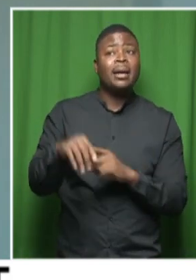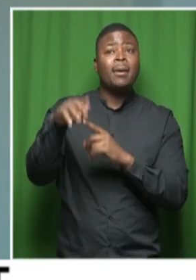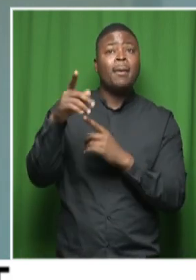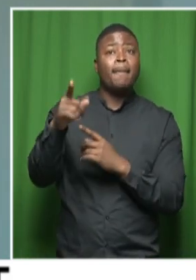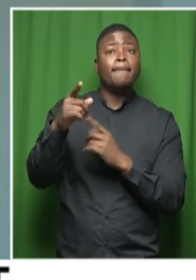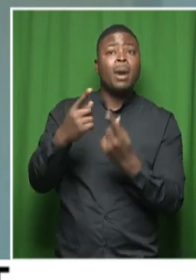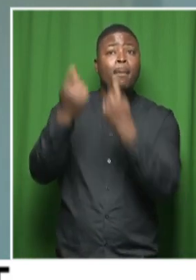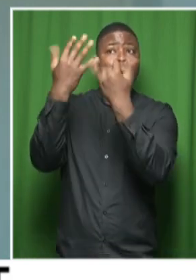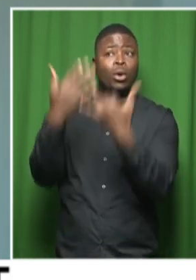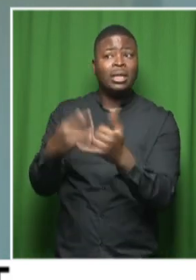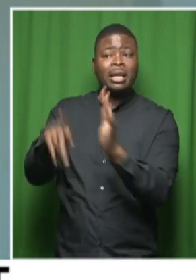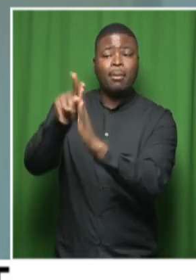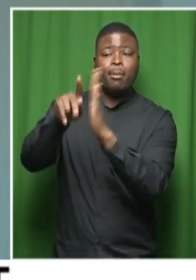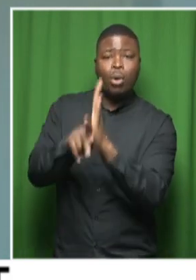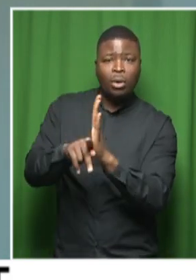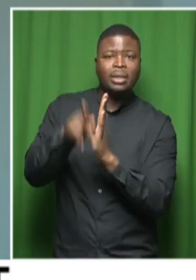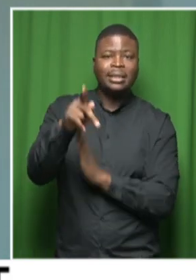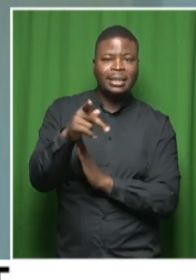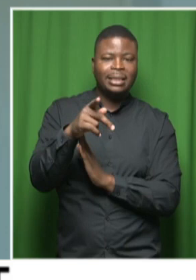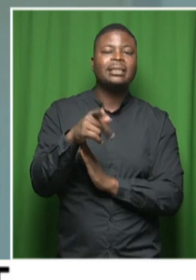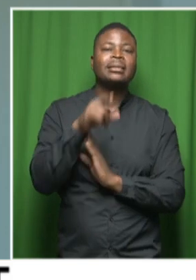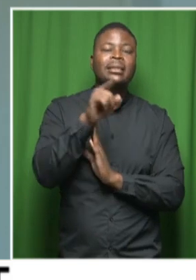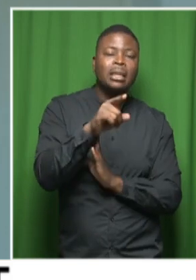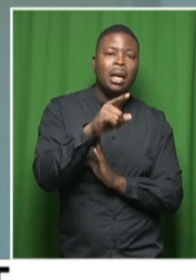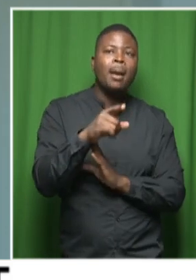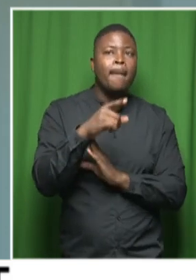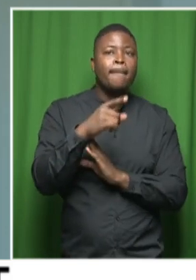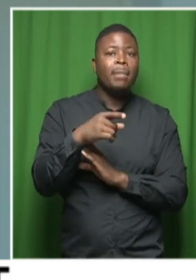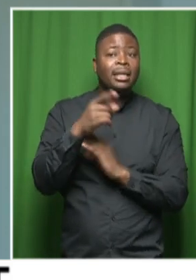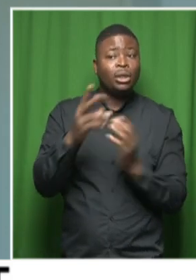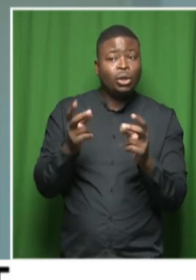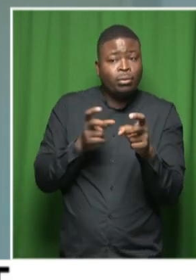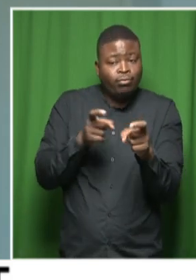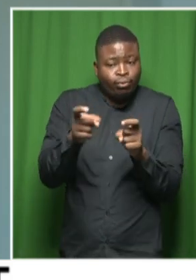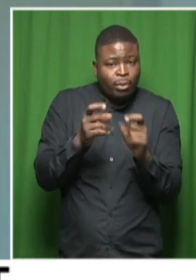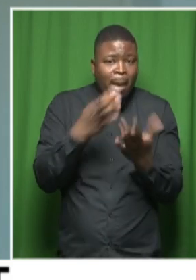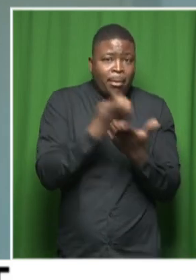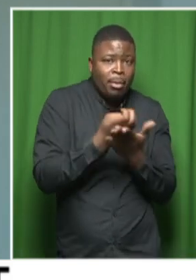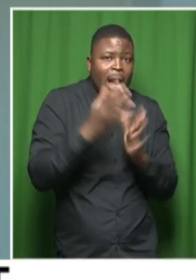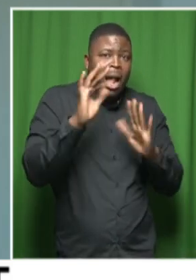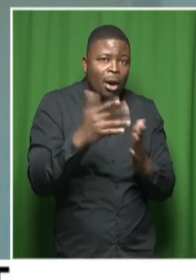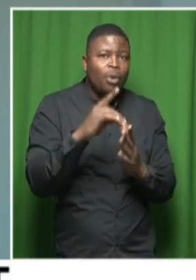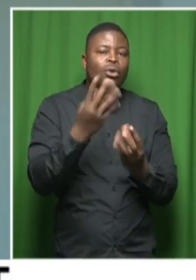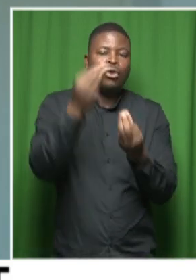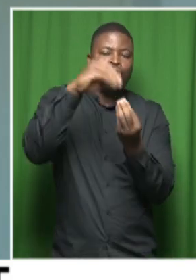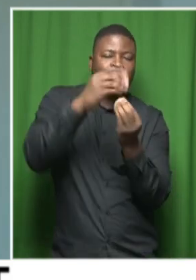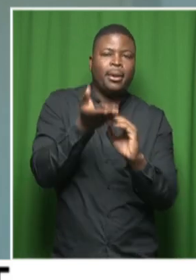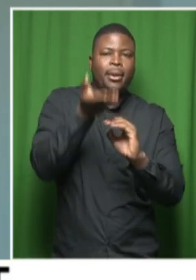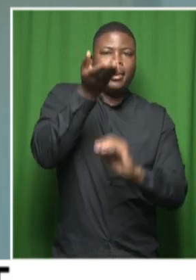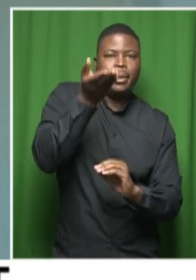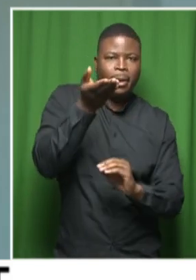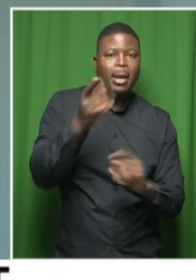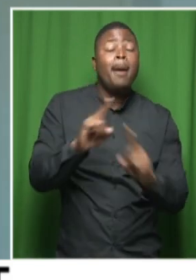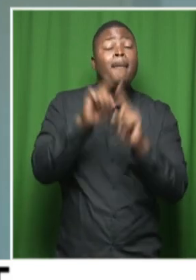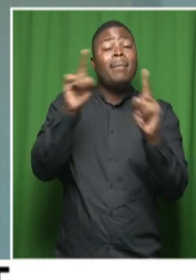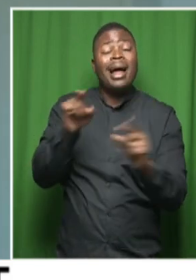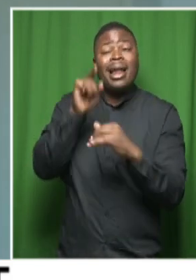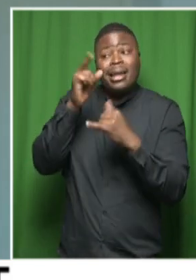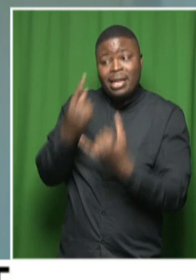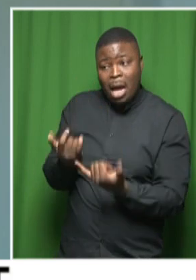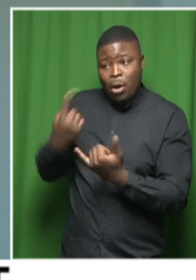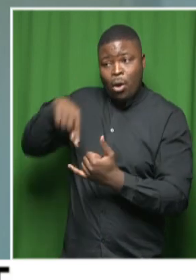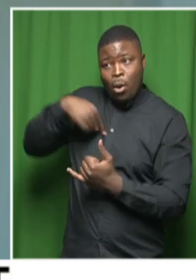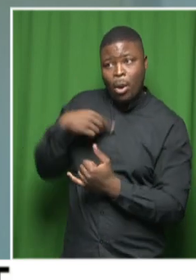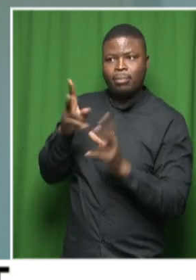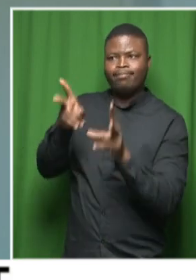top it up and just, chop the economy by increasing interest rate. So in essence, immediately what you see is that there's a